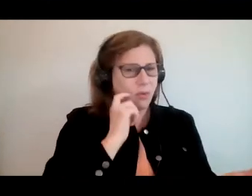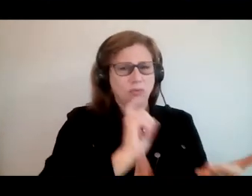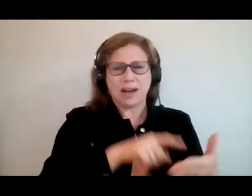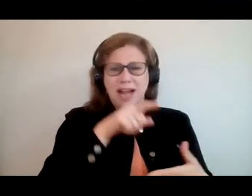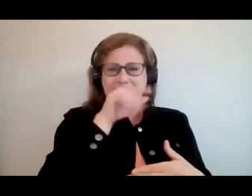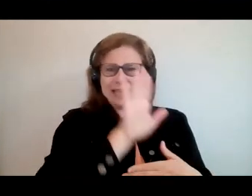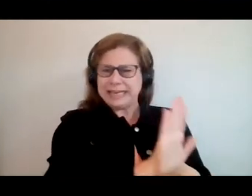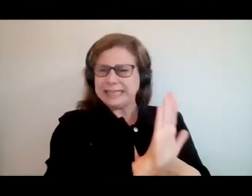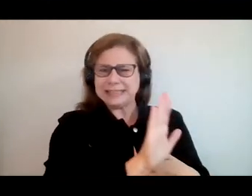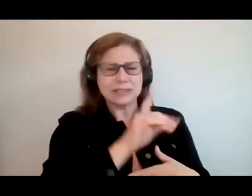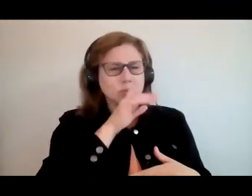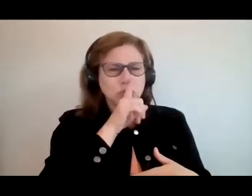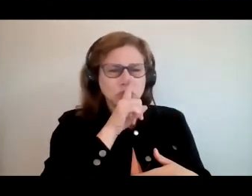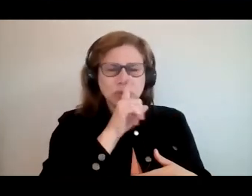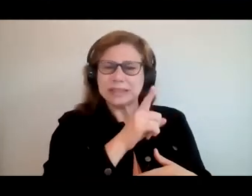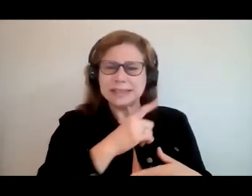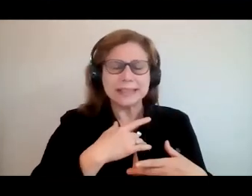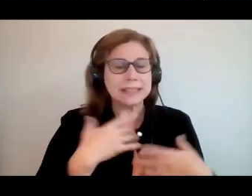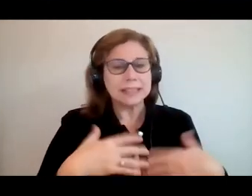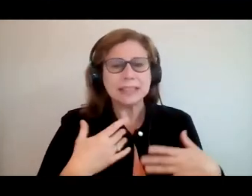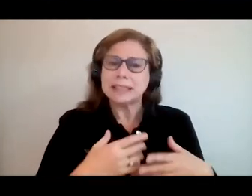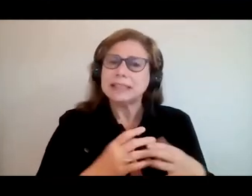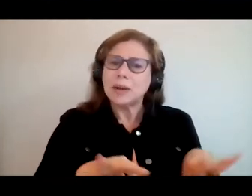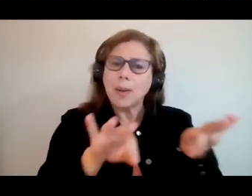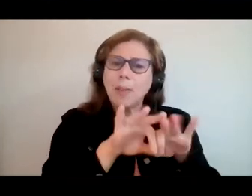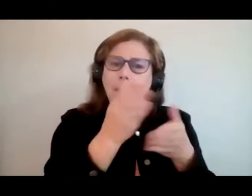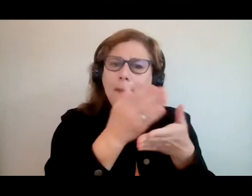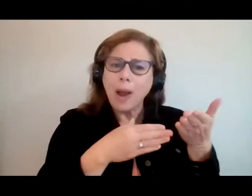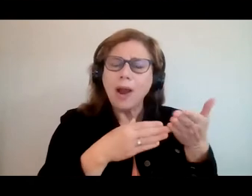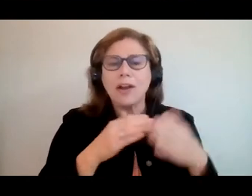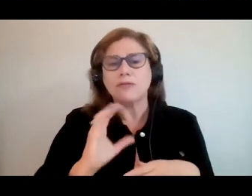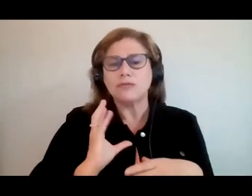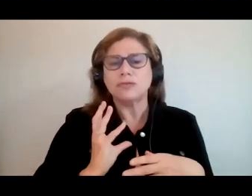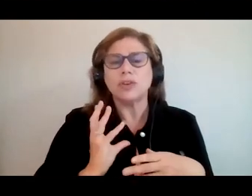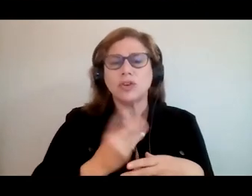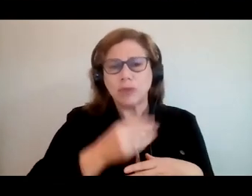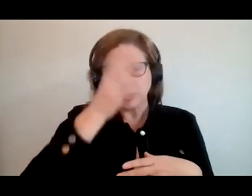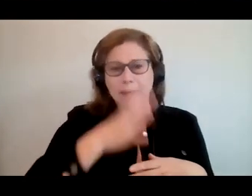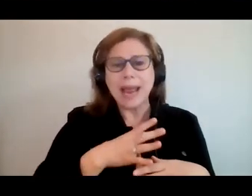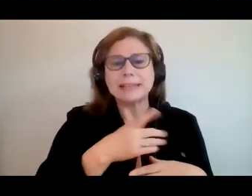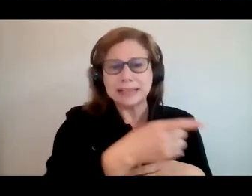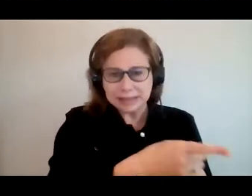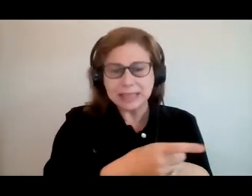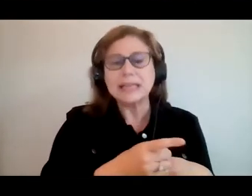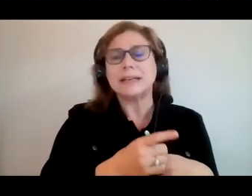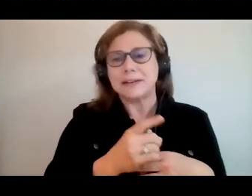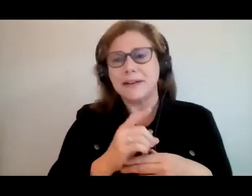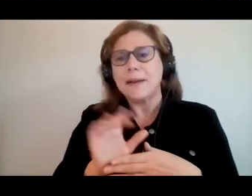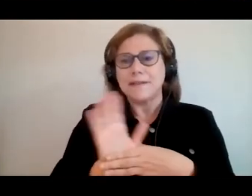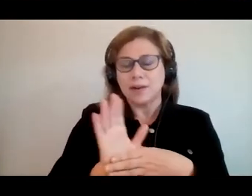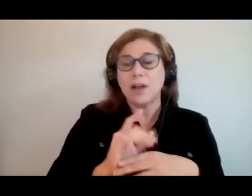significant person in transmasculine documentary history. So he's a featured subject in a documentary called The Aggressives, which came